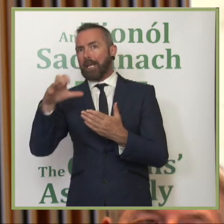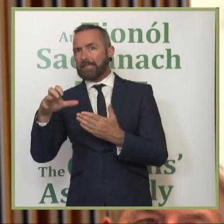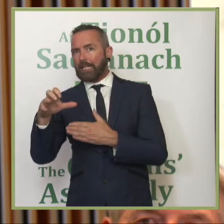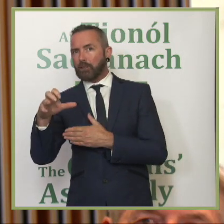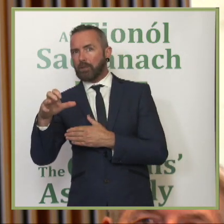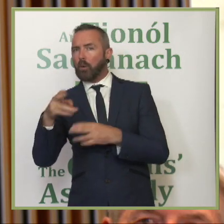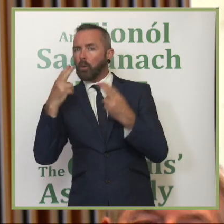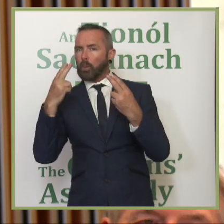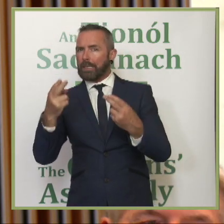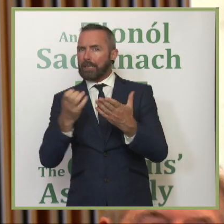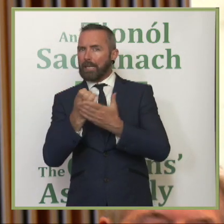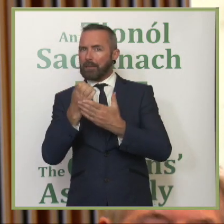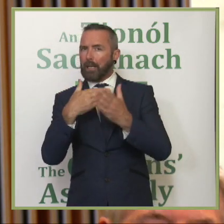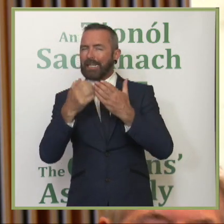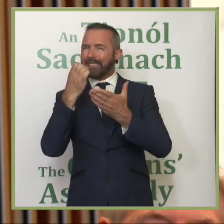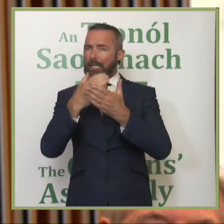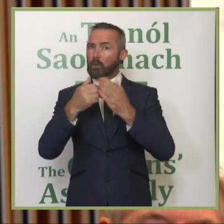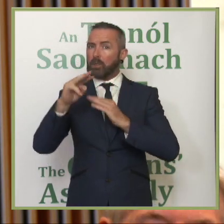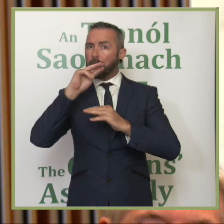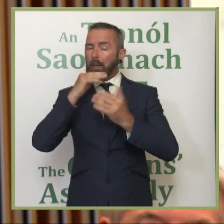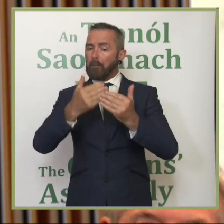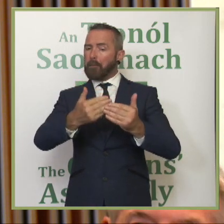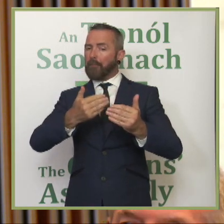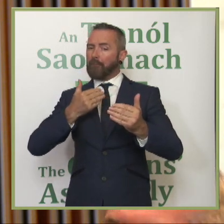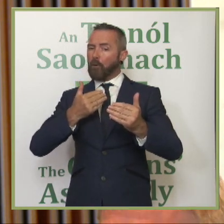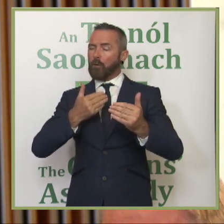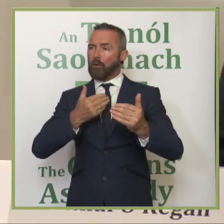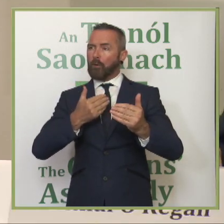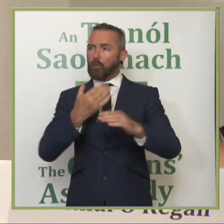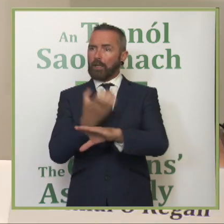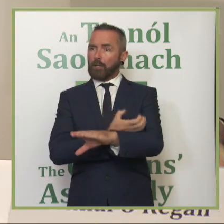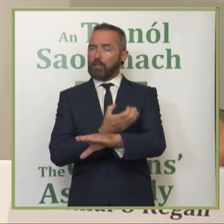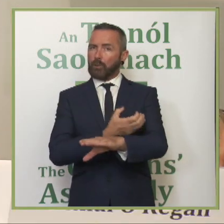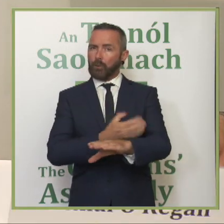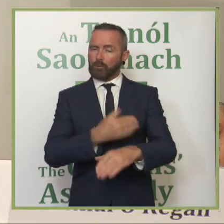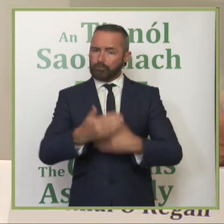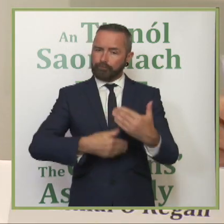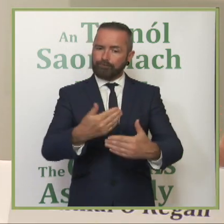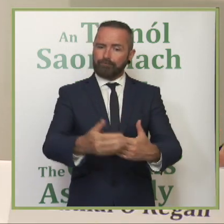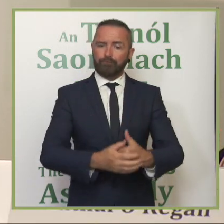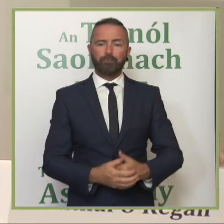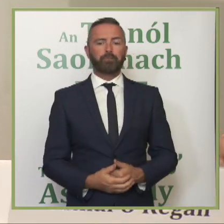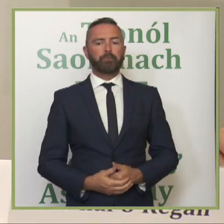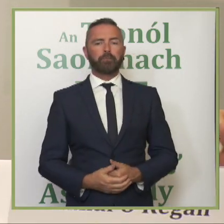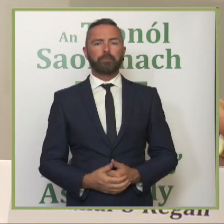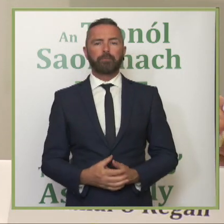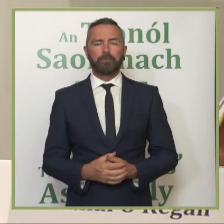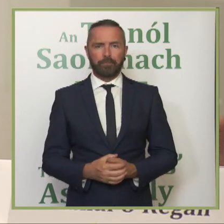before they're kind of just put out, just in case people don't know. Yeah, Thank you again. Well